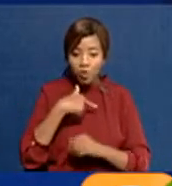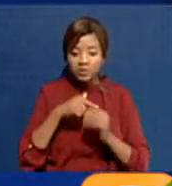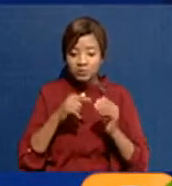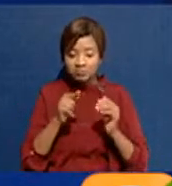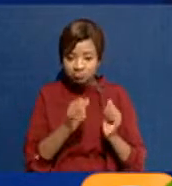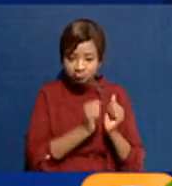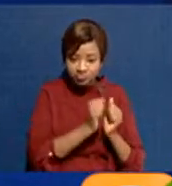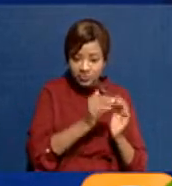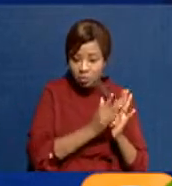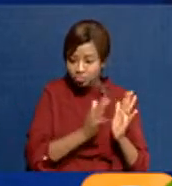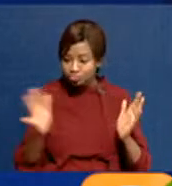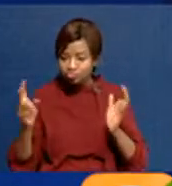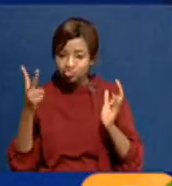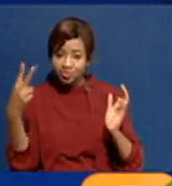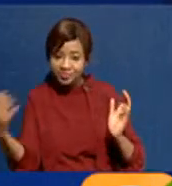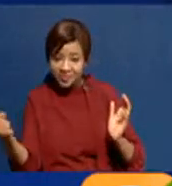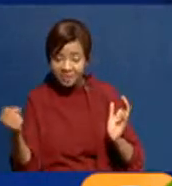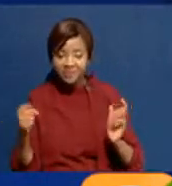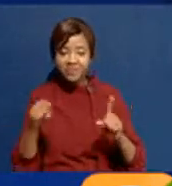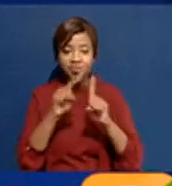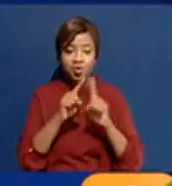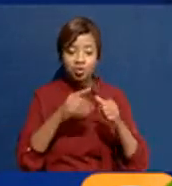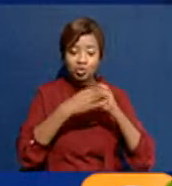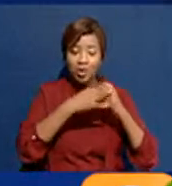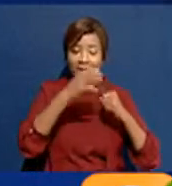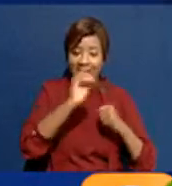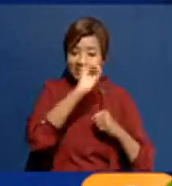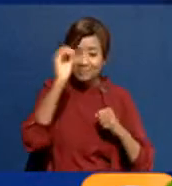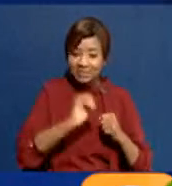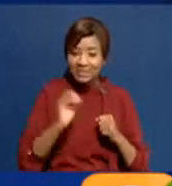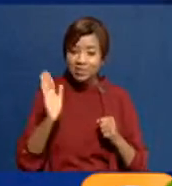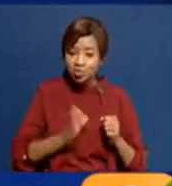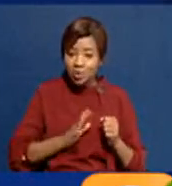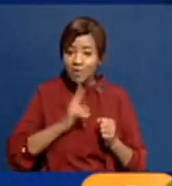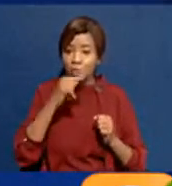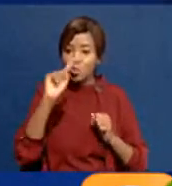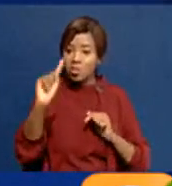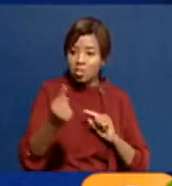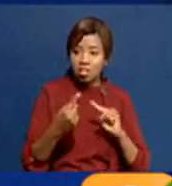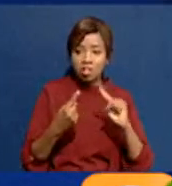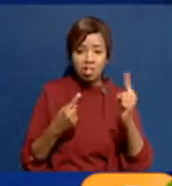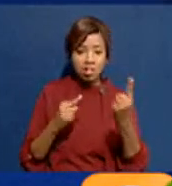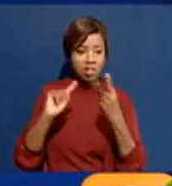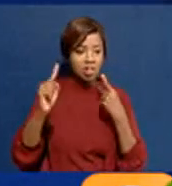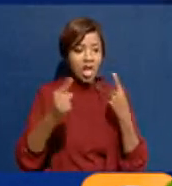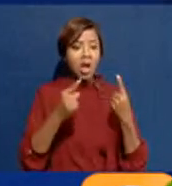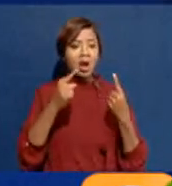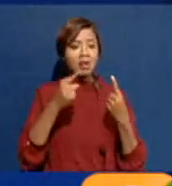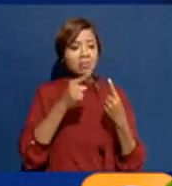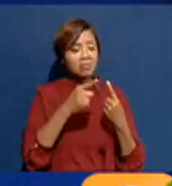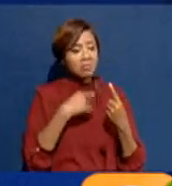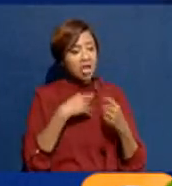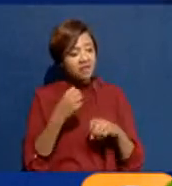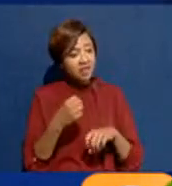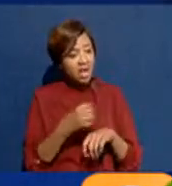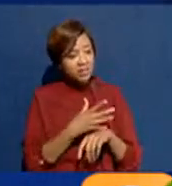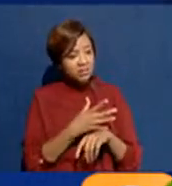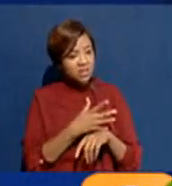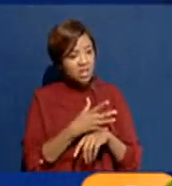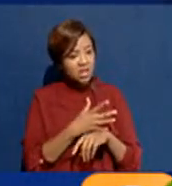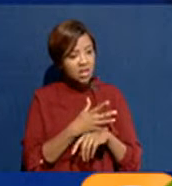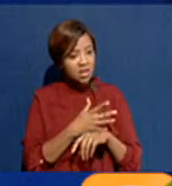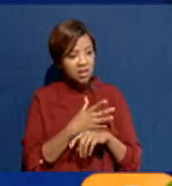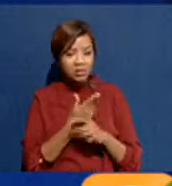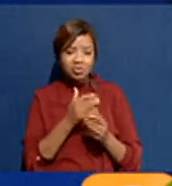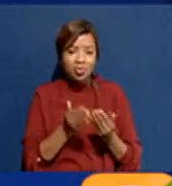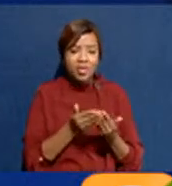need to treat 90% of the women who come with a diagnosis which is precancerous. Where